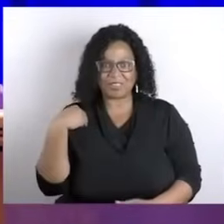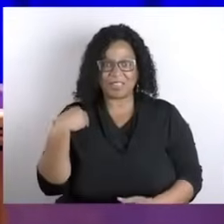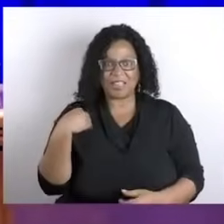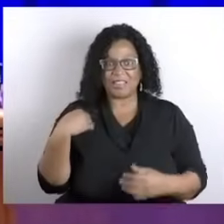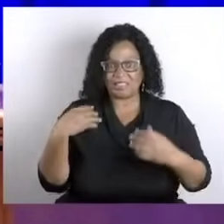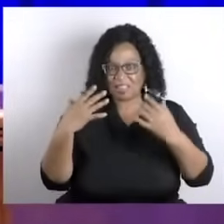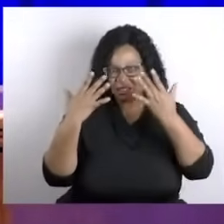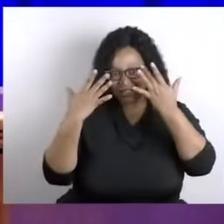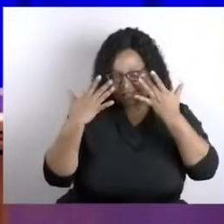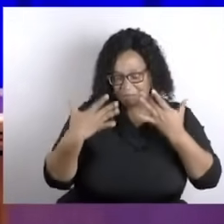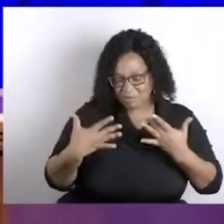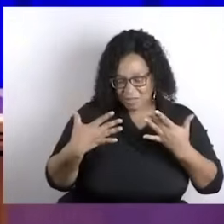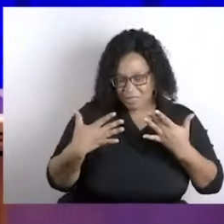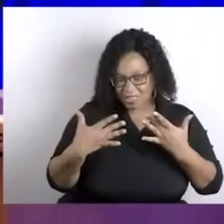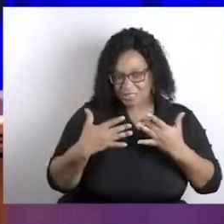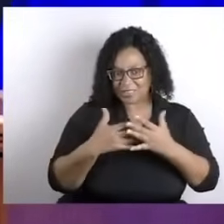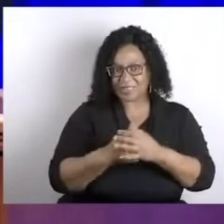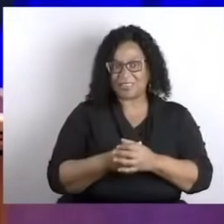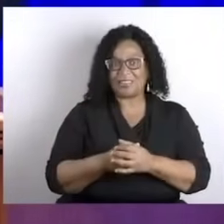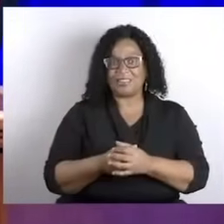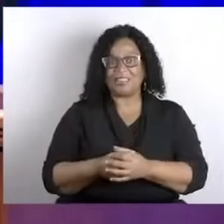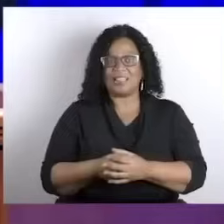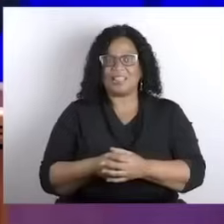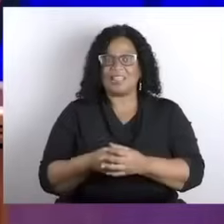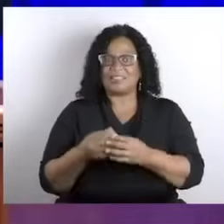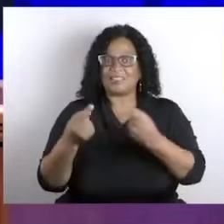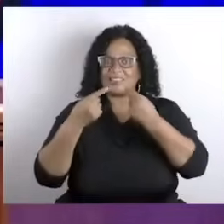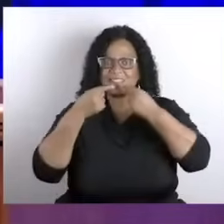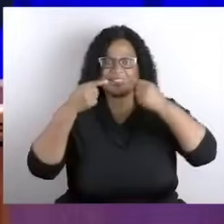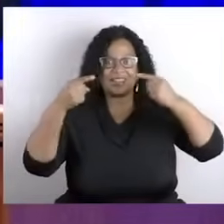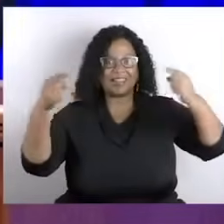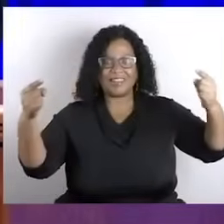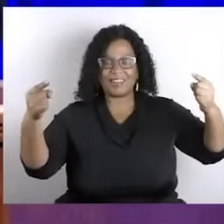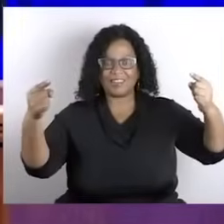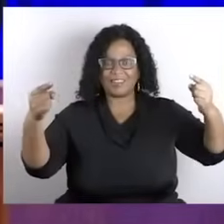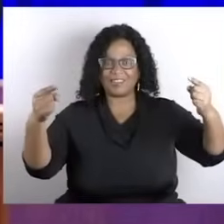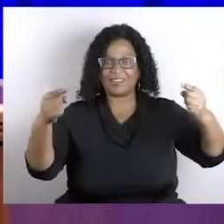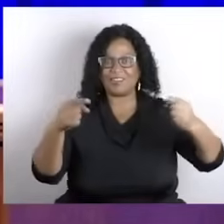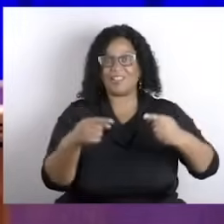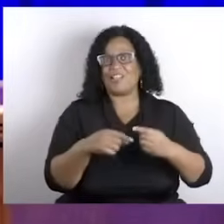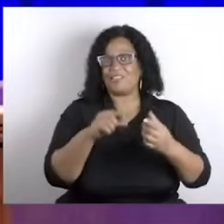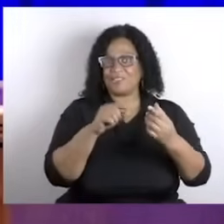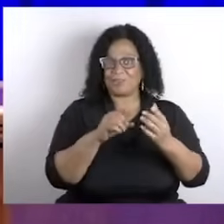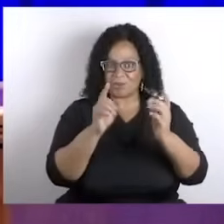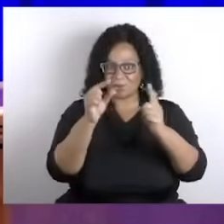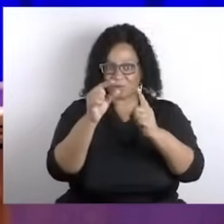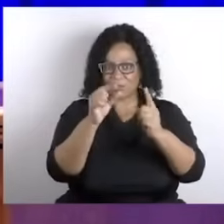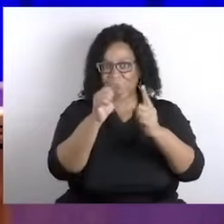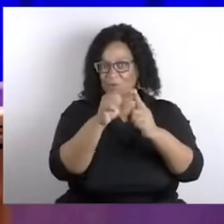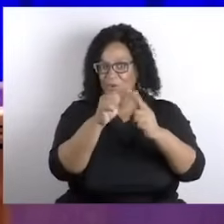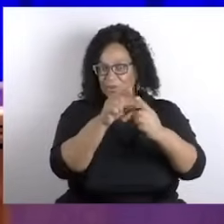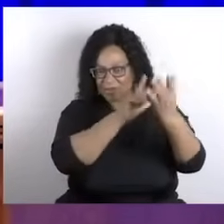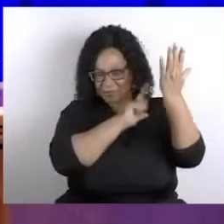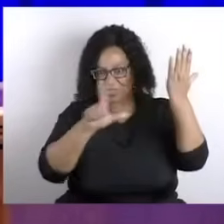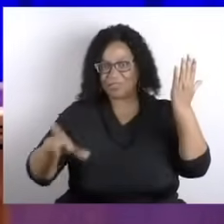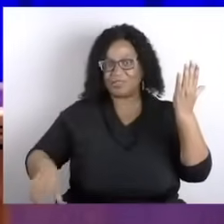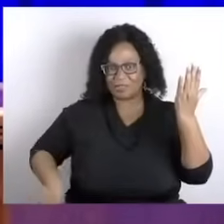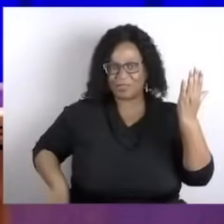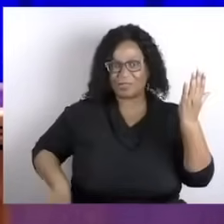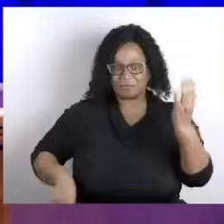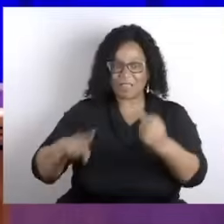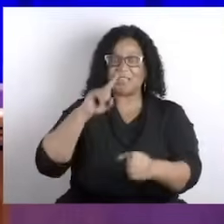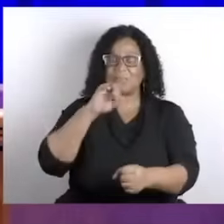and disillusioned right now. I need you to declare the declaration of the divine that promises will be